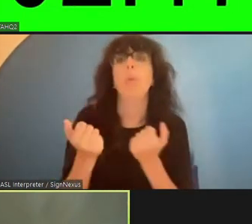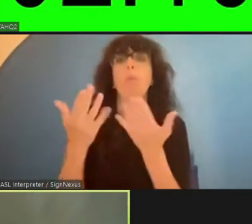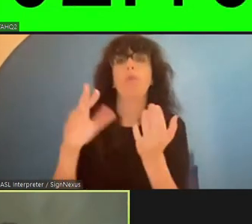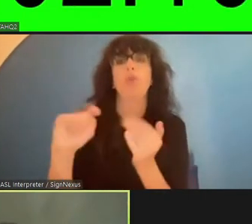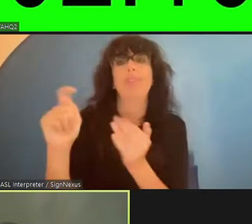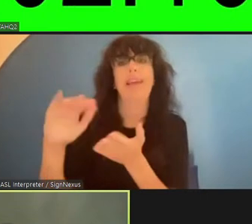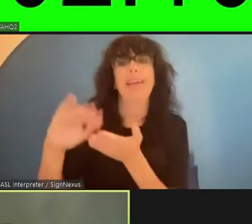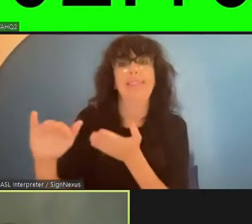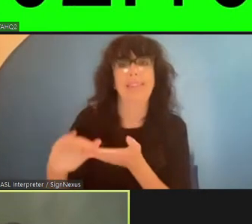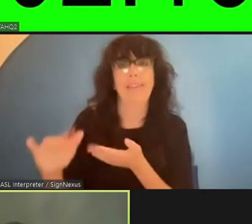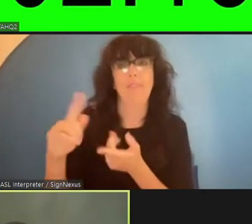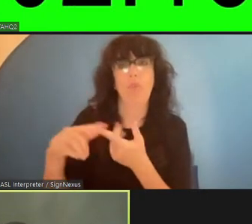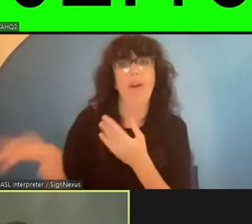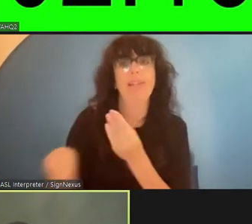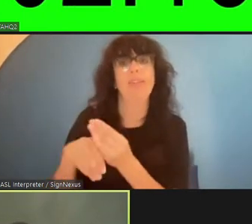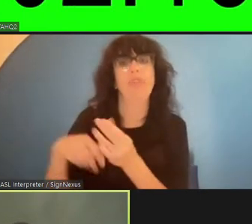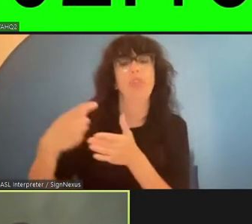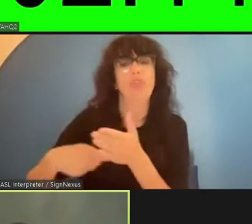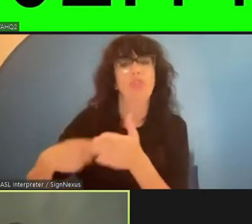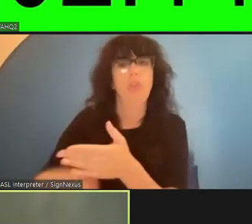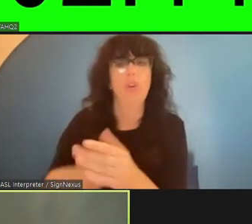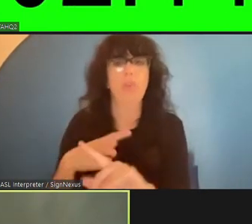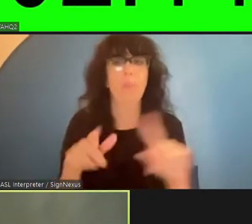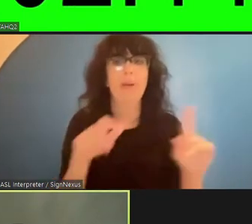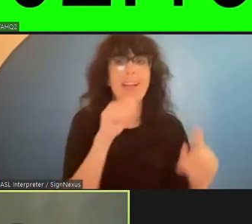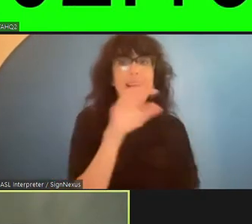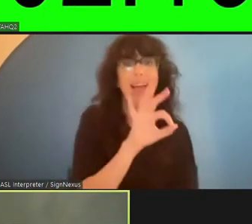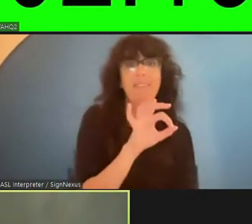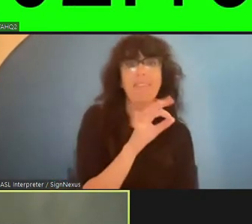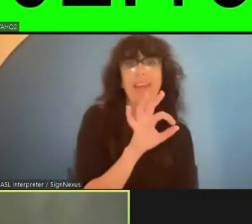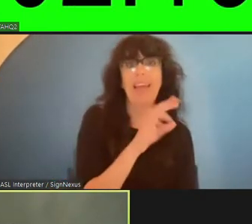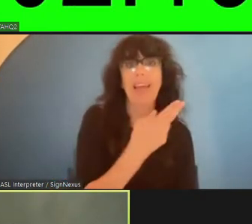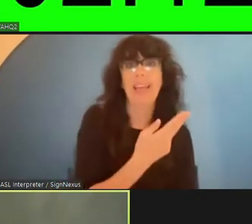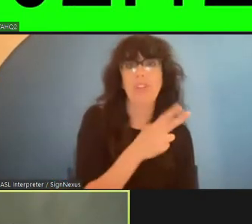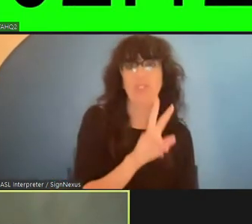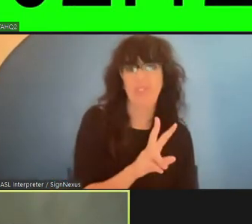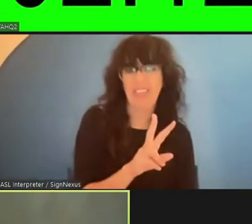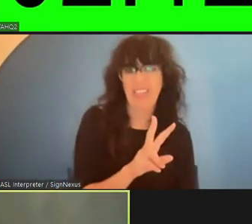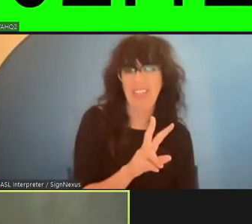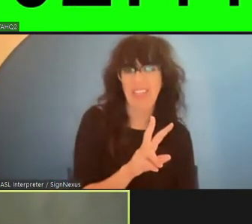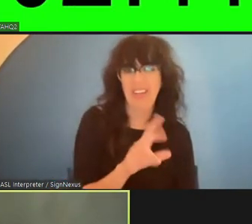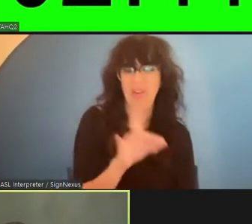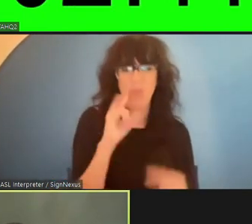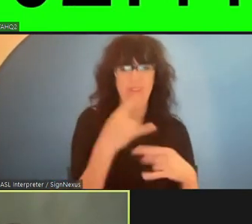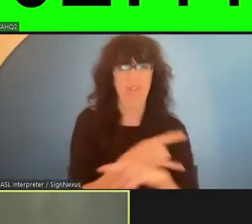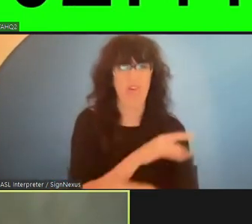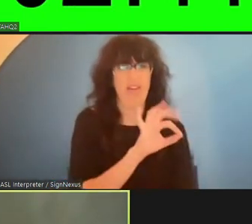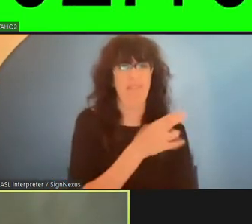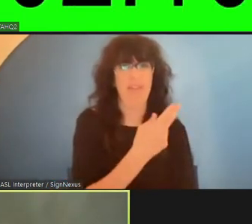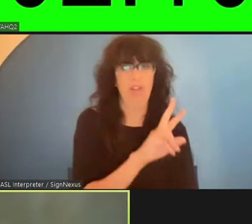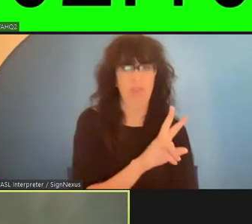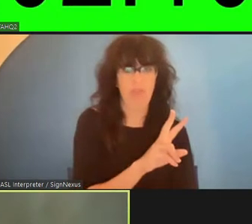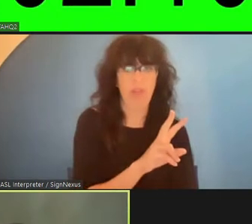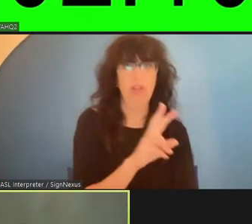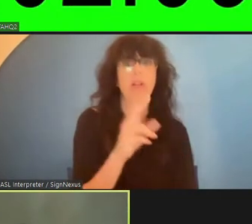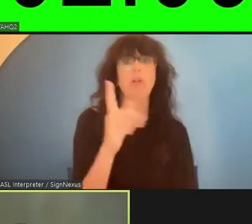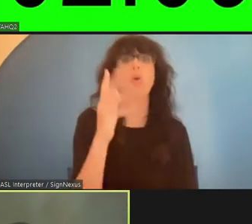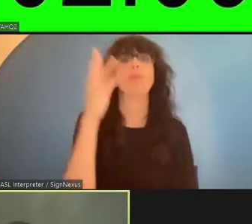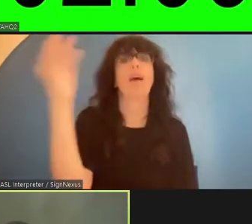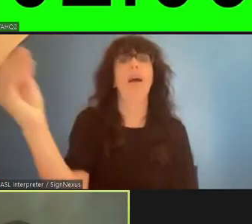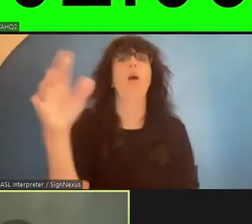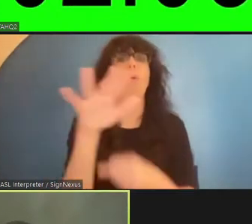additional surcharges but not fhvs the irony here is that fhv serve out of borrow communities of